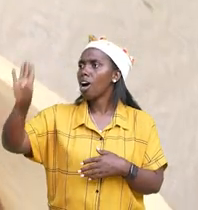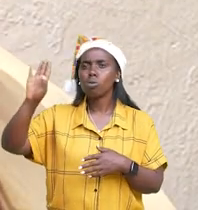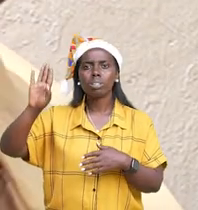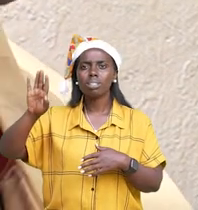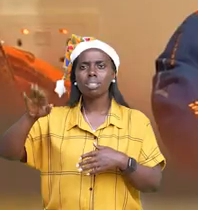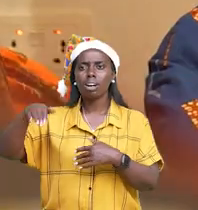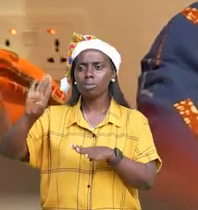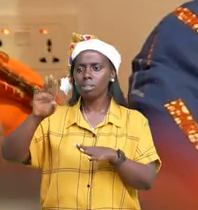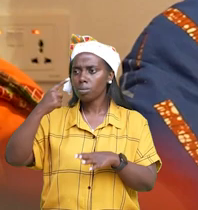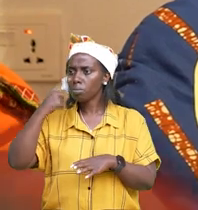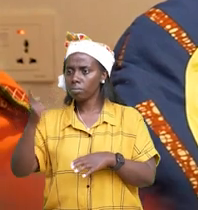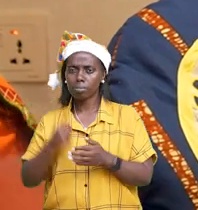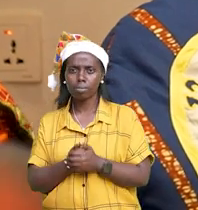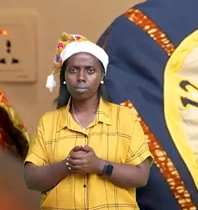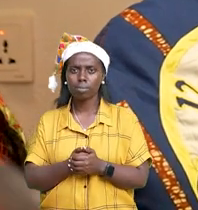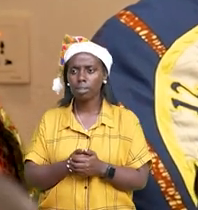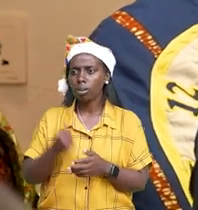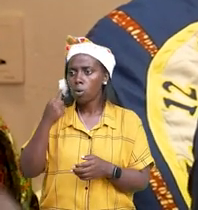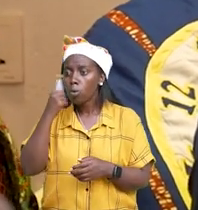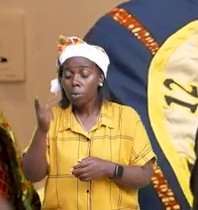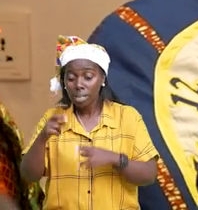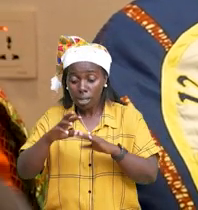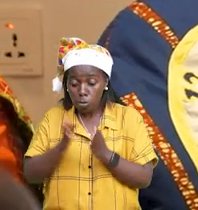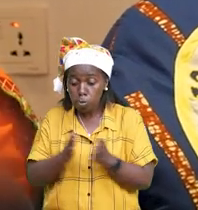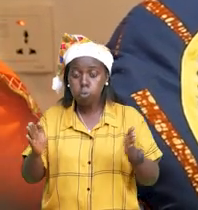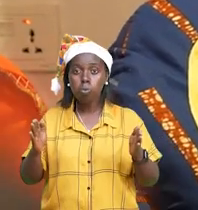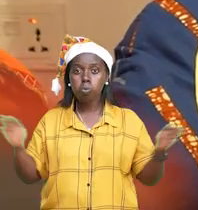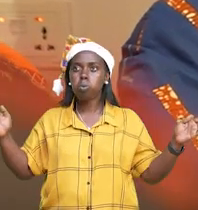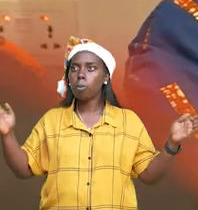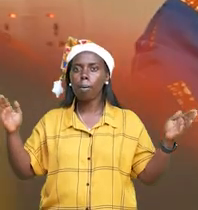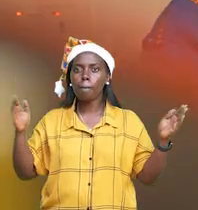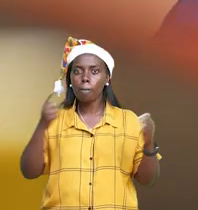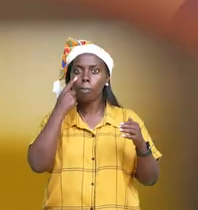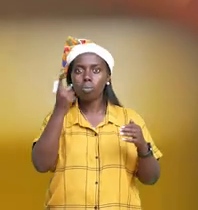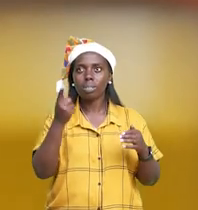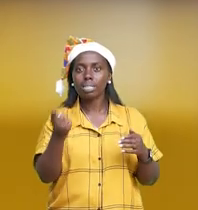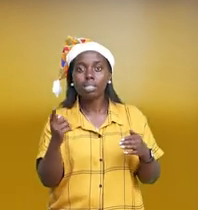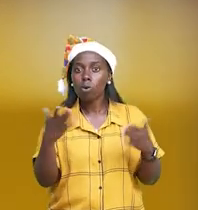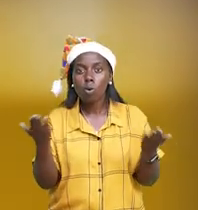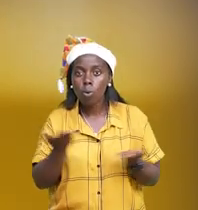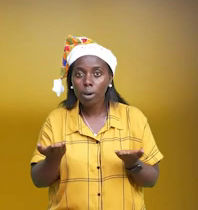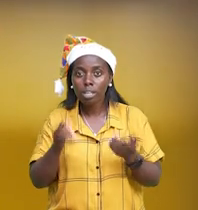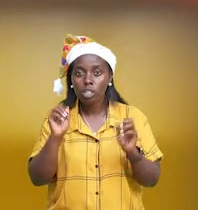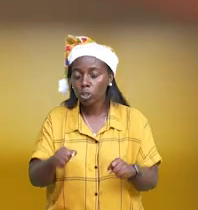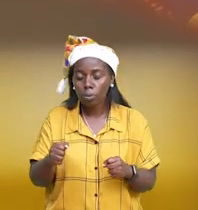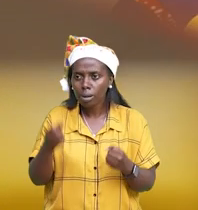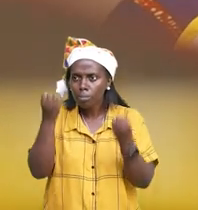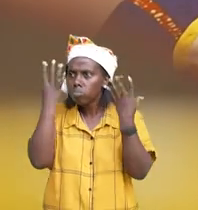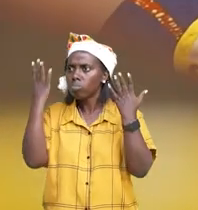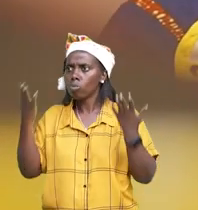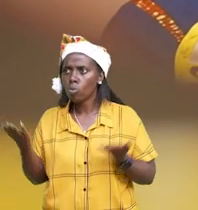your comfort zone. Bravery, explore new paths and see where they lead